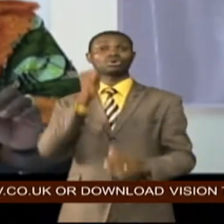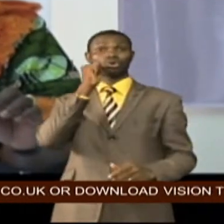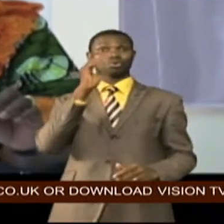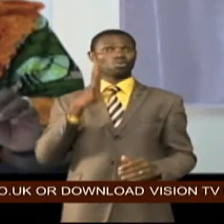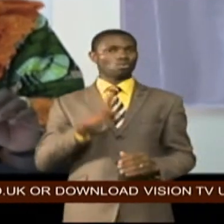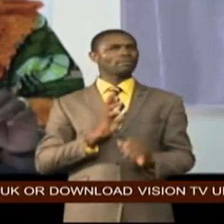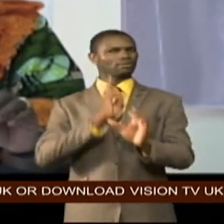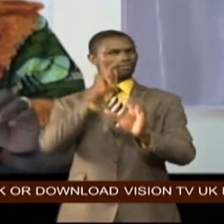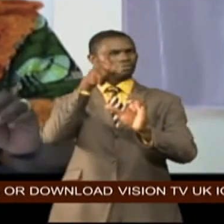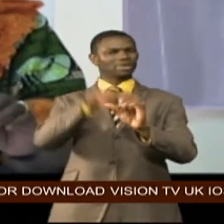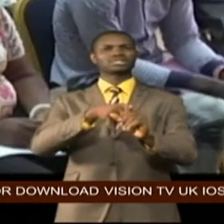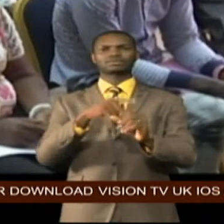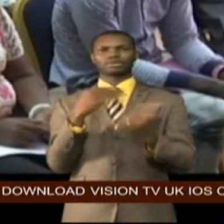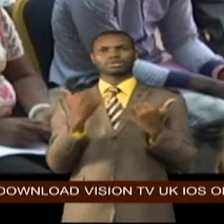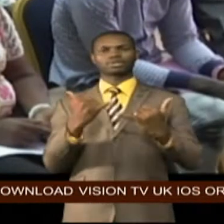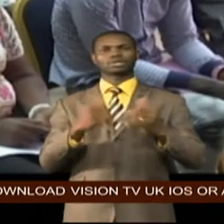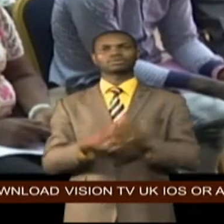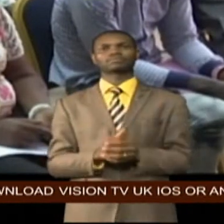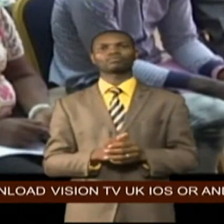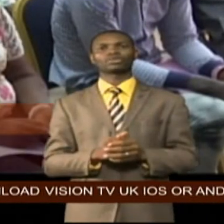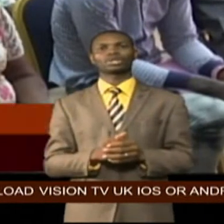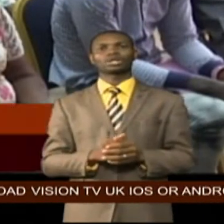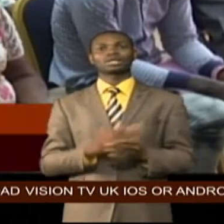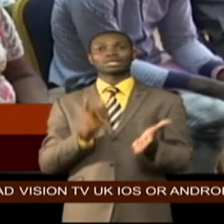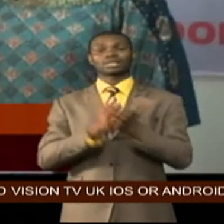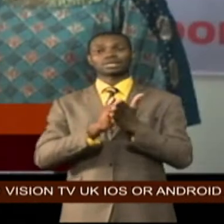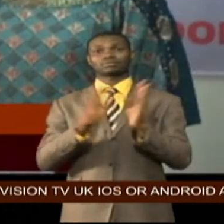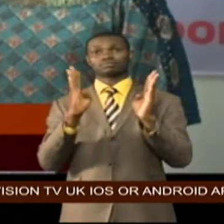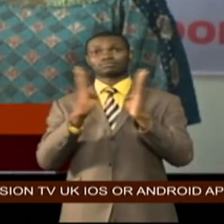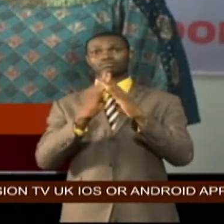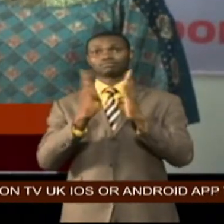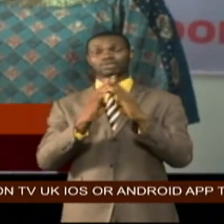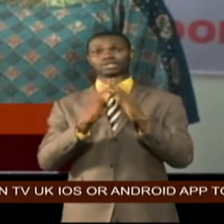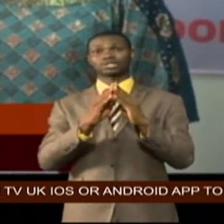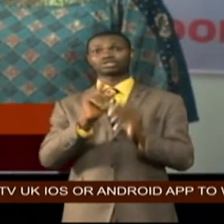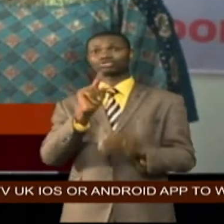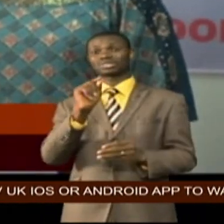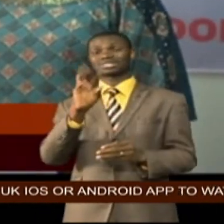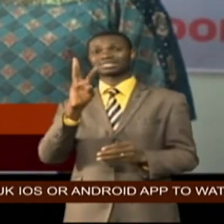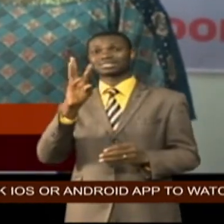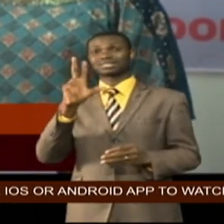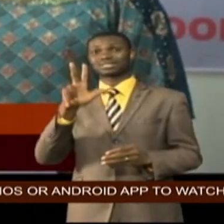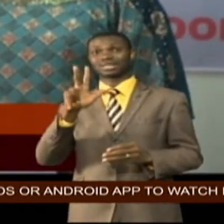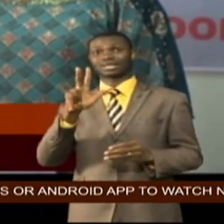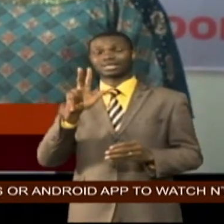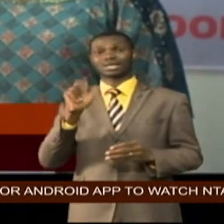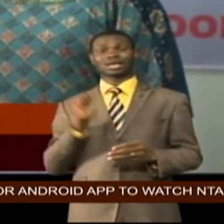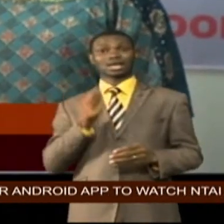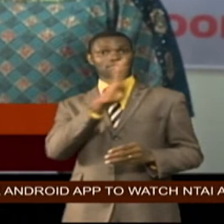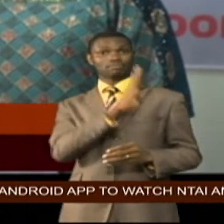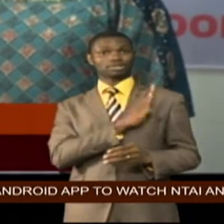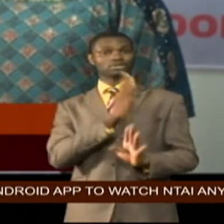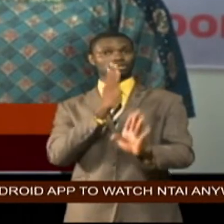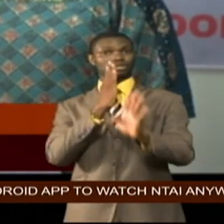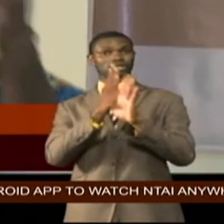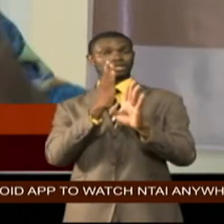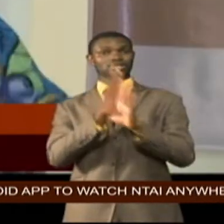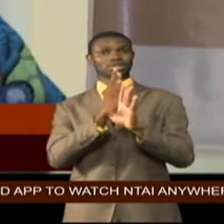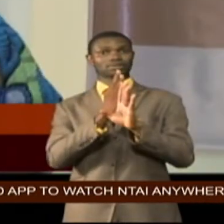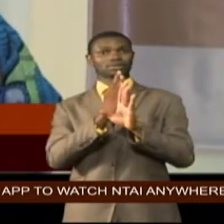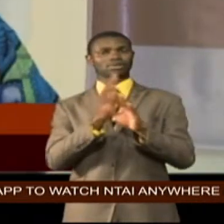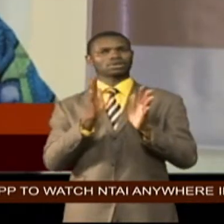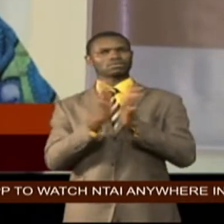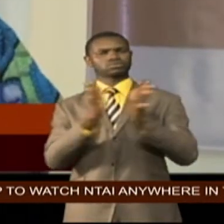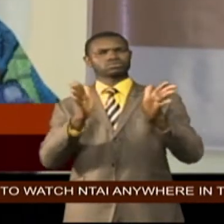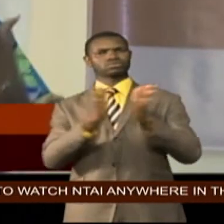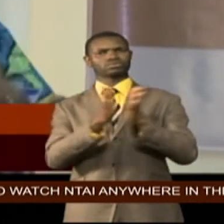this roundtable by the African Union Agenda 2063 Ambassadorial Assembly, participants' advocacy